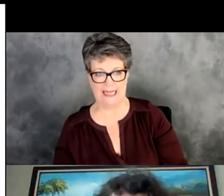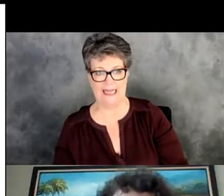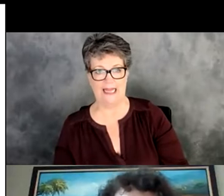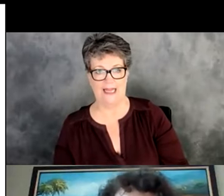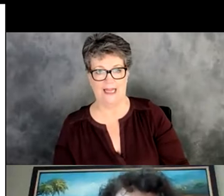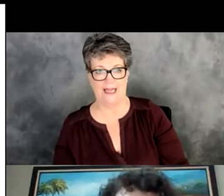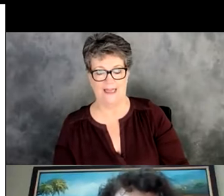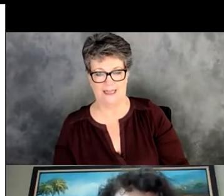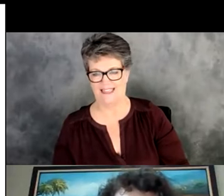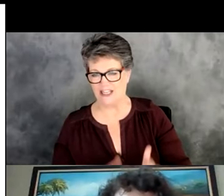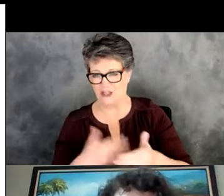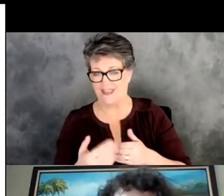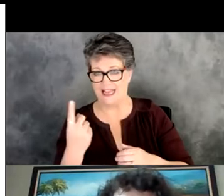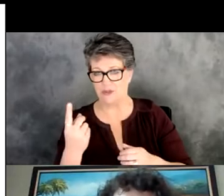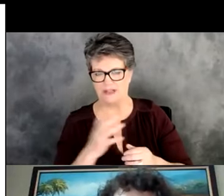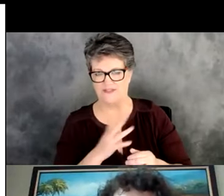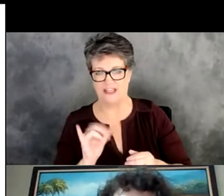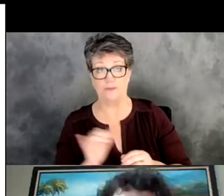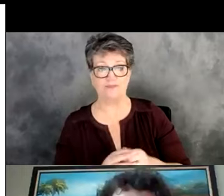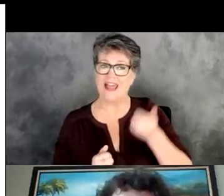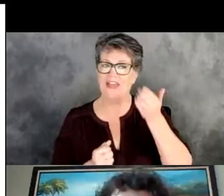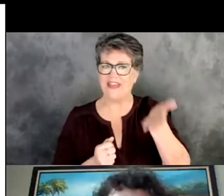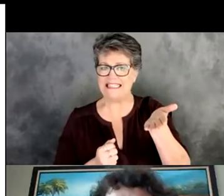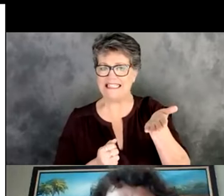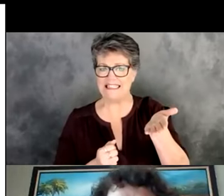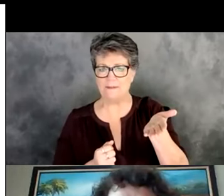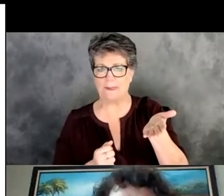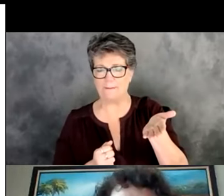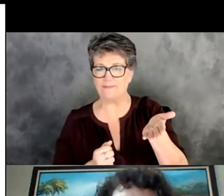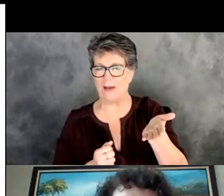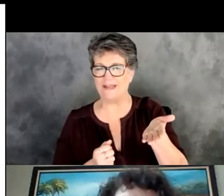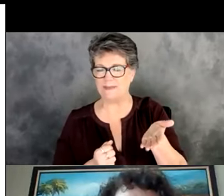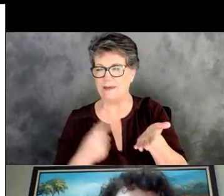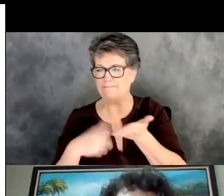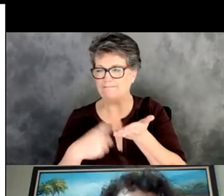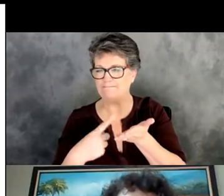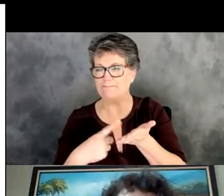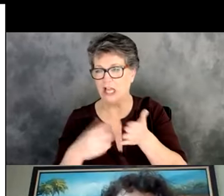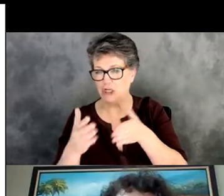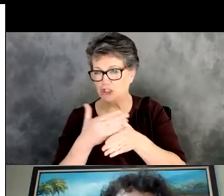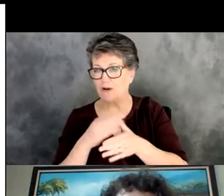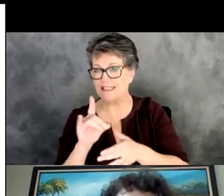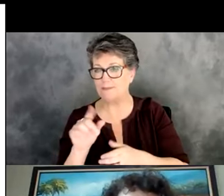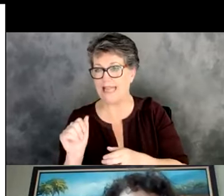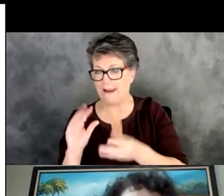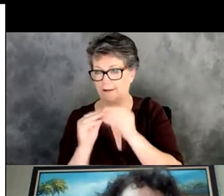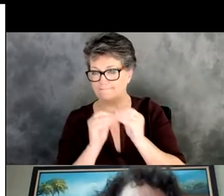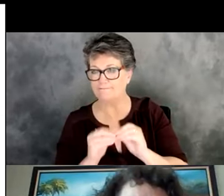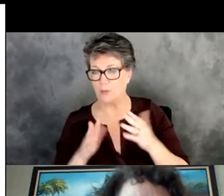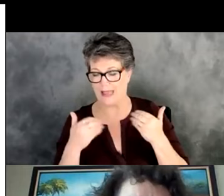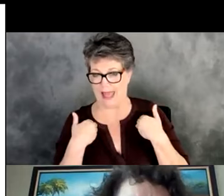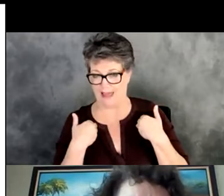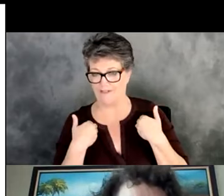And you know, to the next one is fine. So this is really, I'm gonna spend a little bit of time sharing some data that we have on